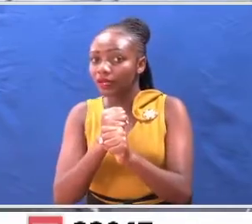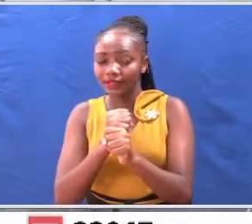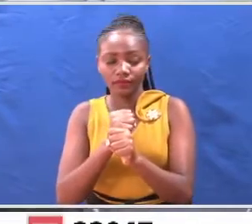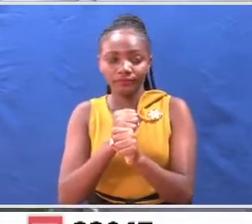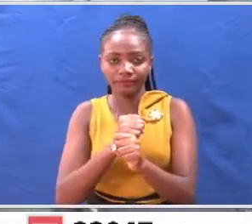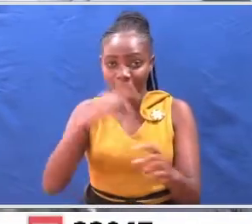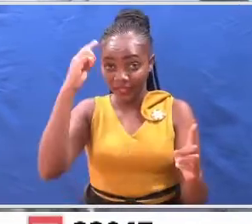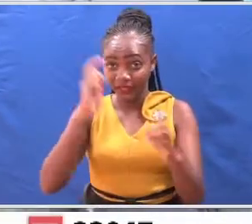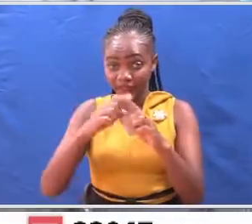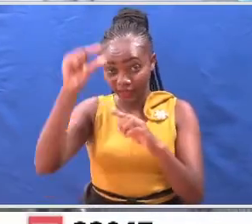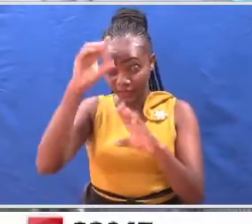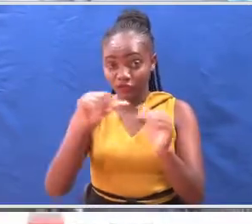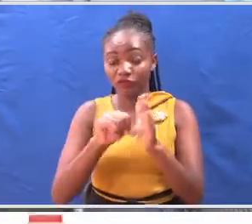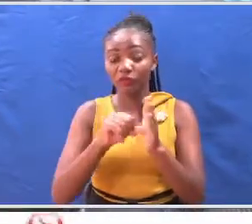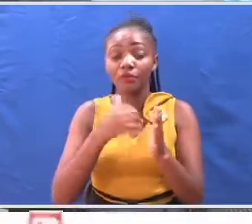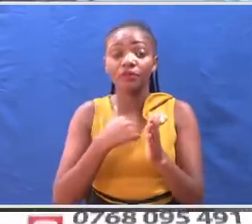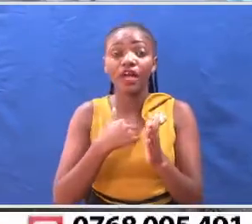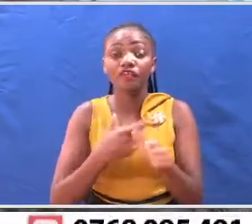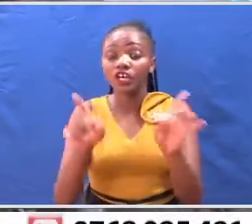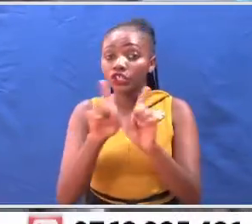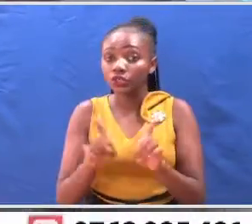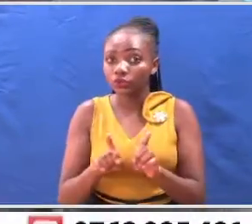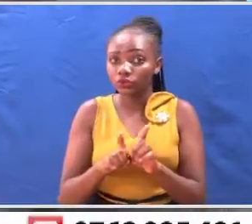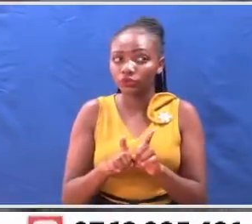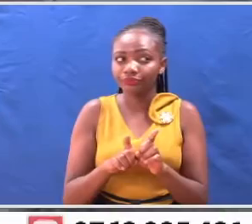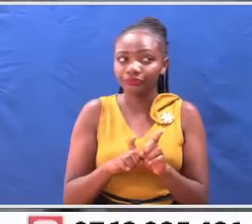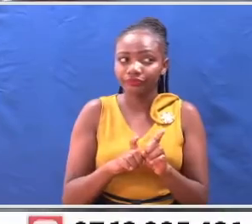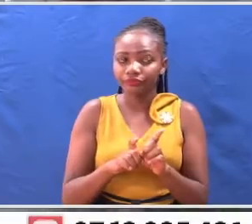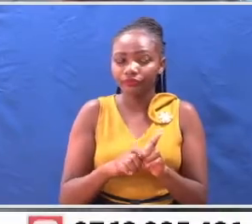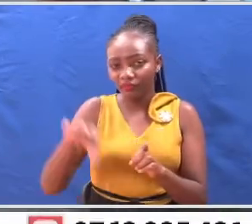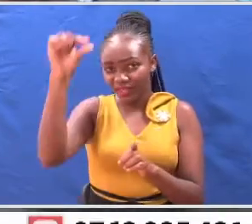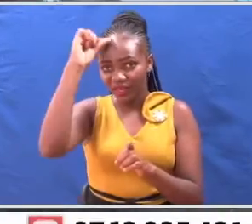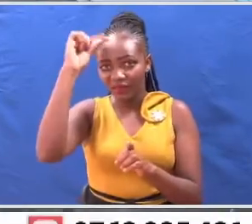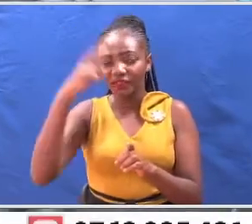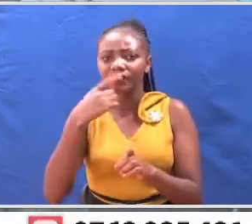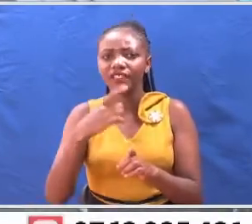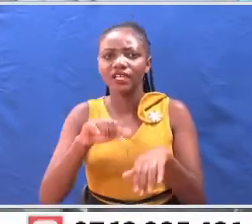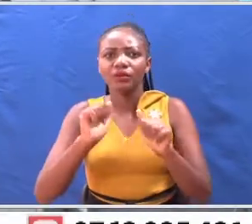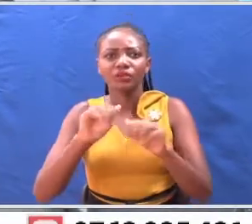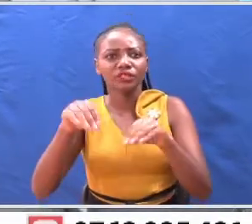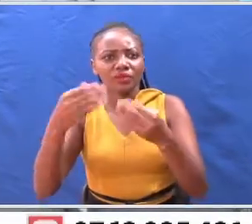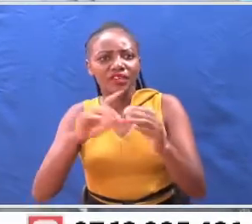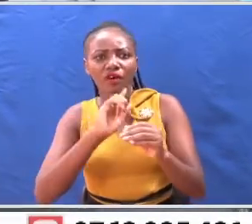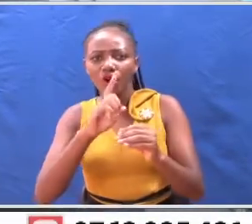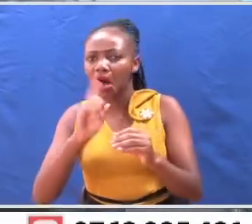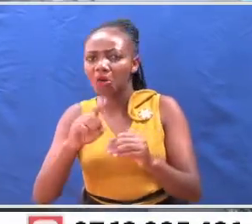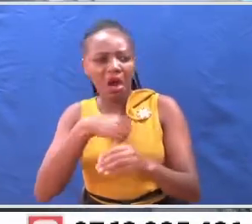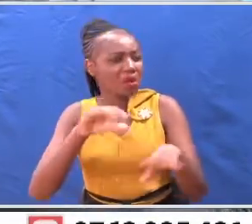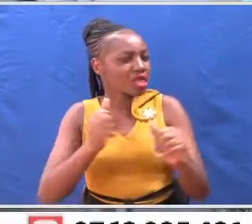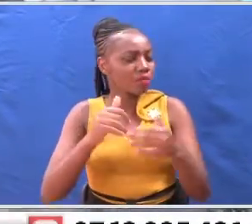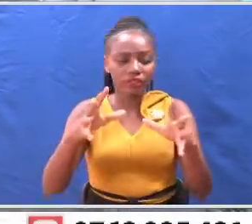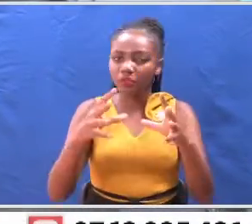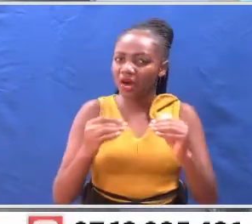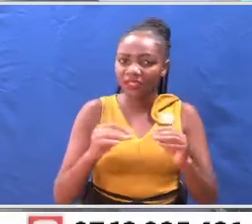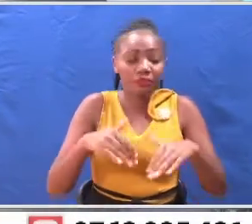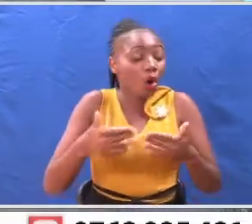vitisho, hatutarudi. Na ile kauli ambayo wameitumia kwamba serikali imeweza kutoa maagizo turudi ama koti. Hakuna